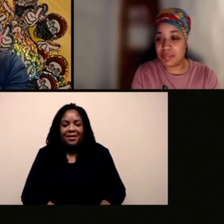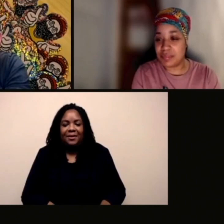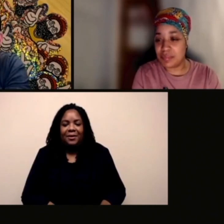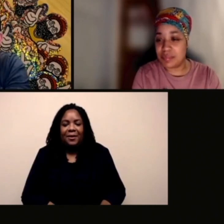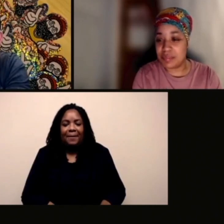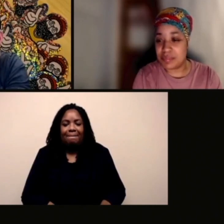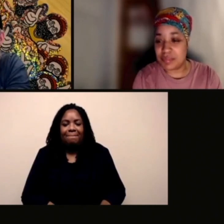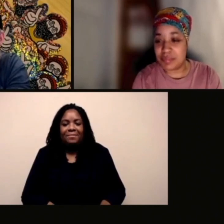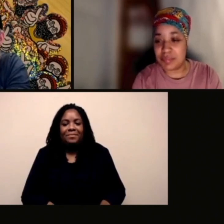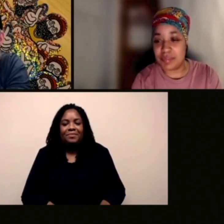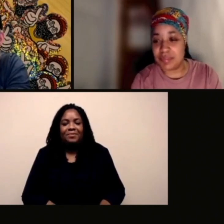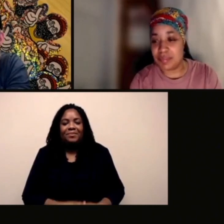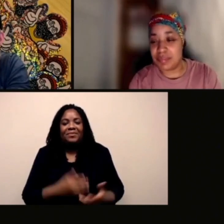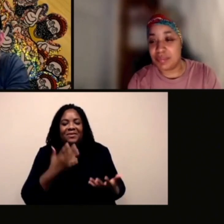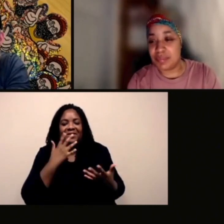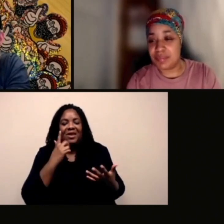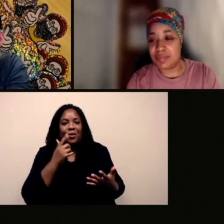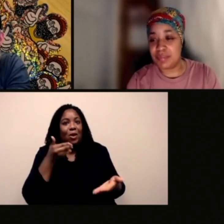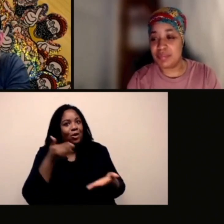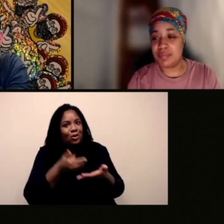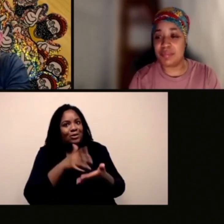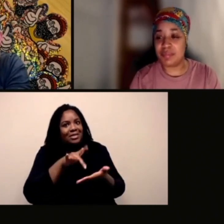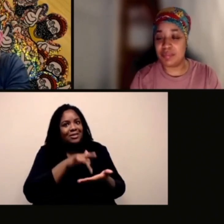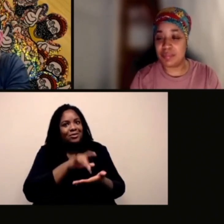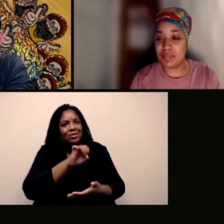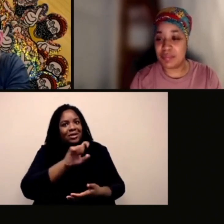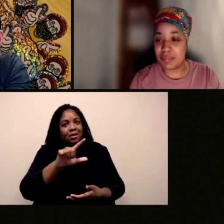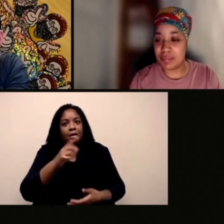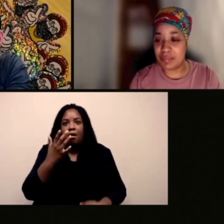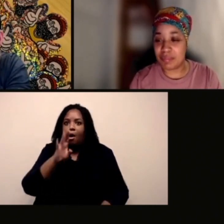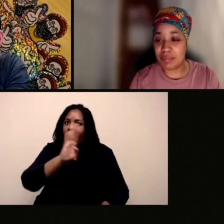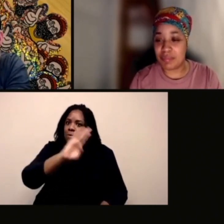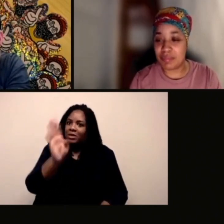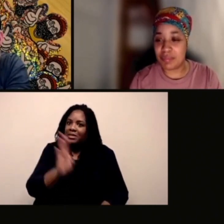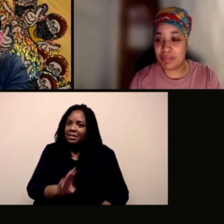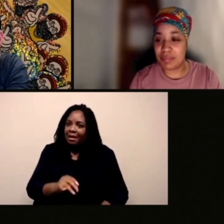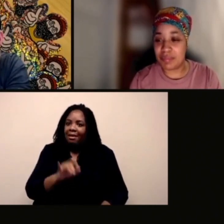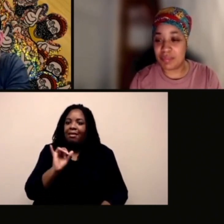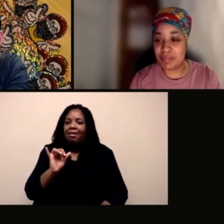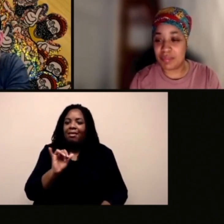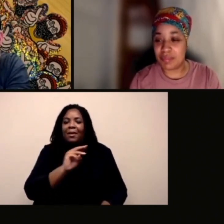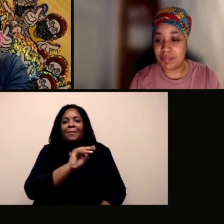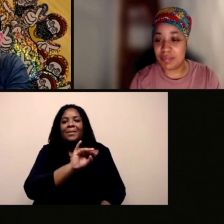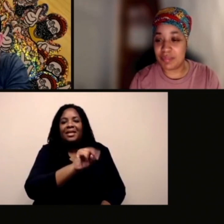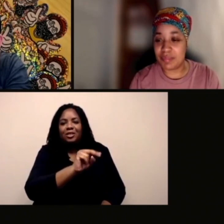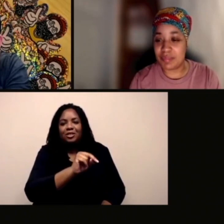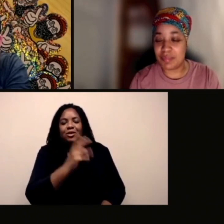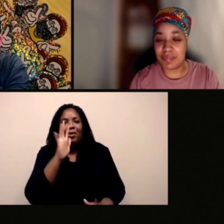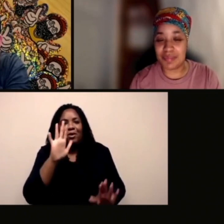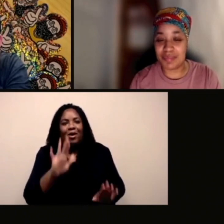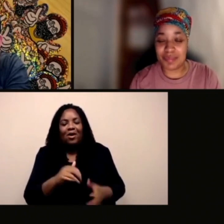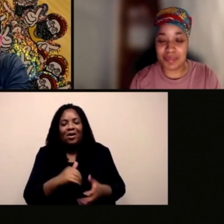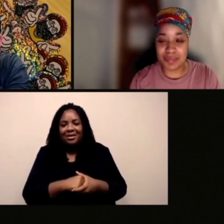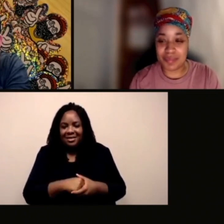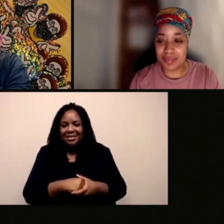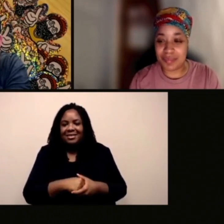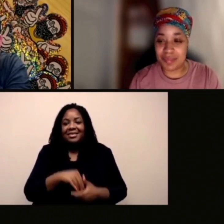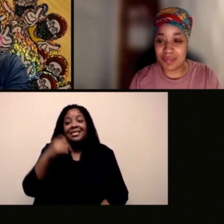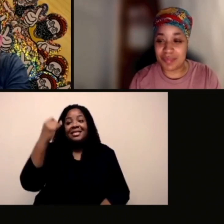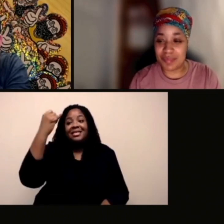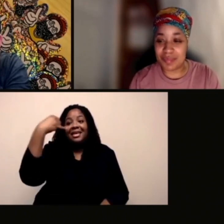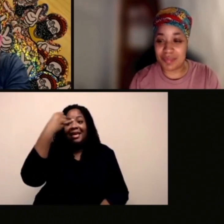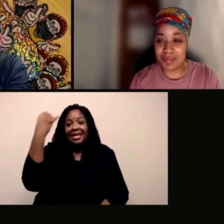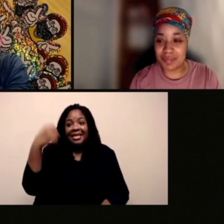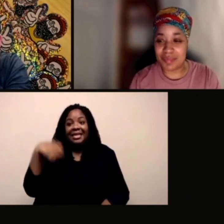Oh, we were really close to Central Illinois. Brazil, Minnesota. This is awesome. And Italy, really.